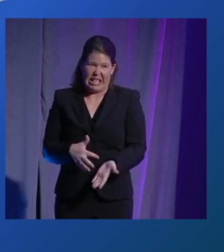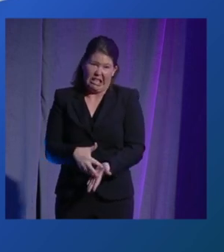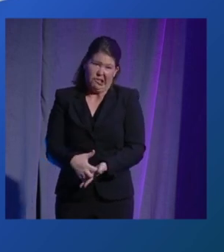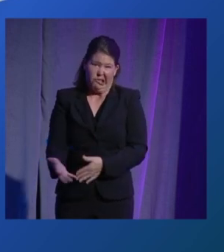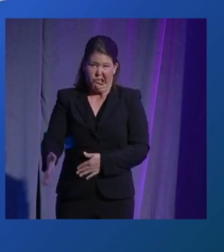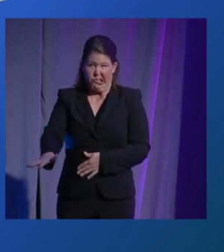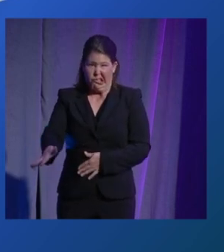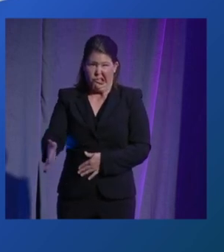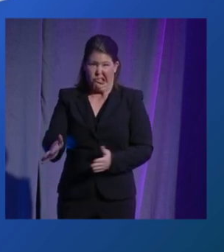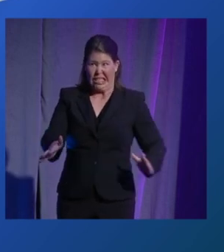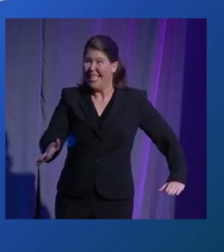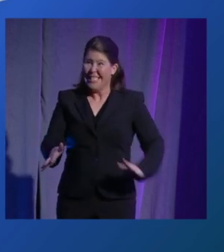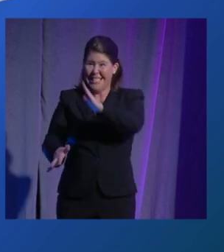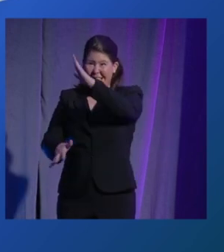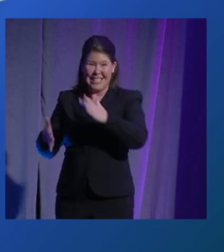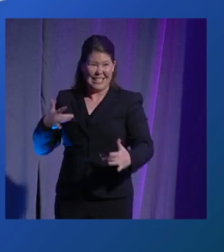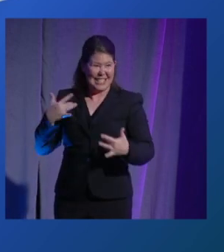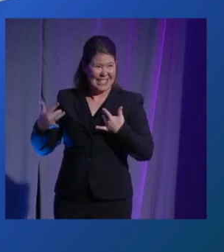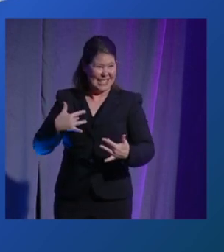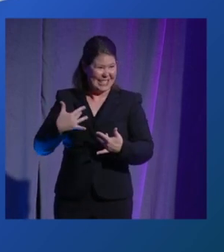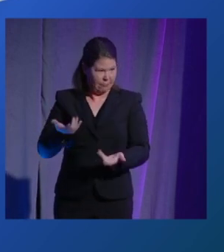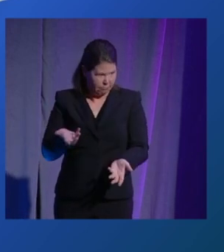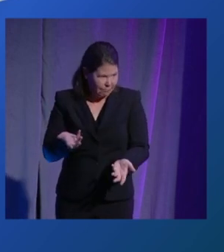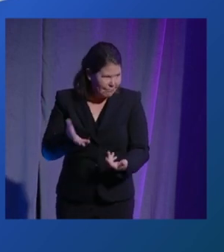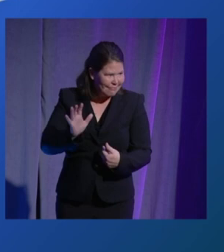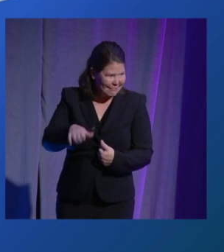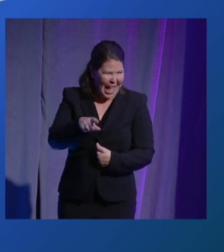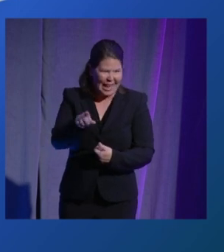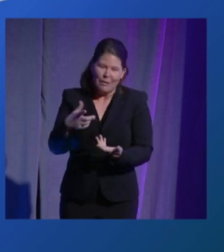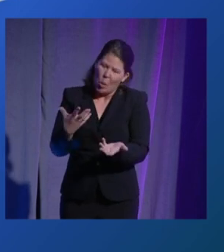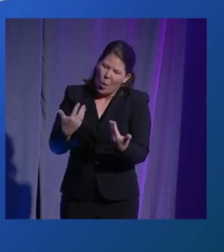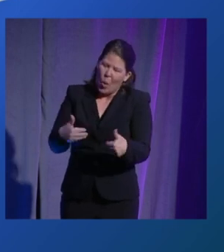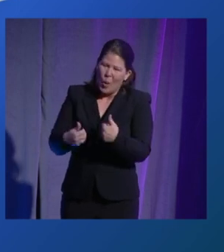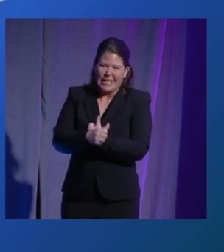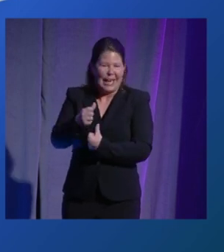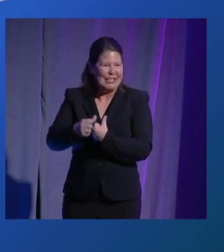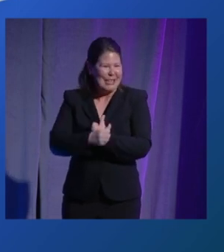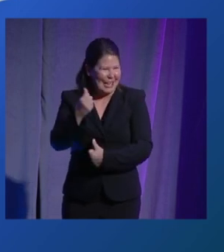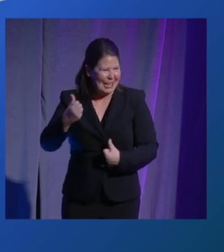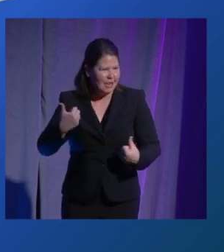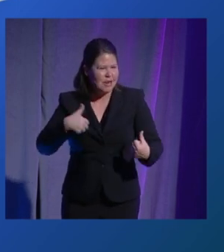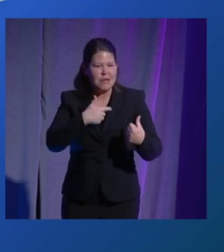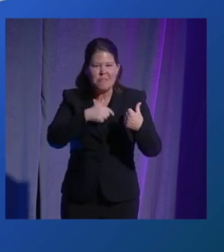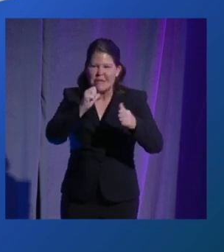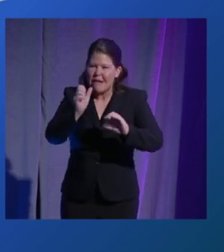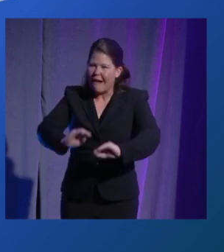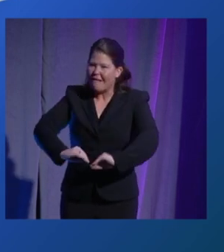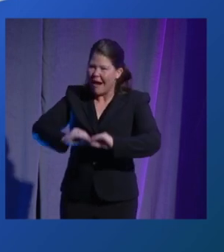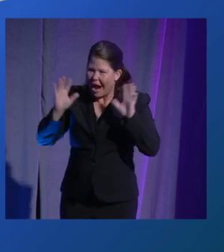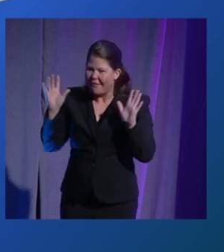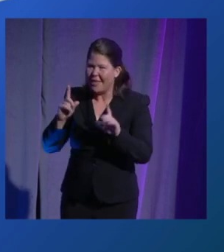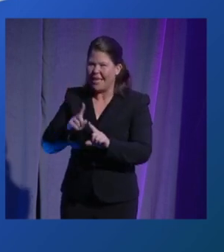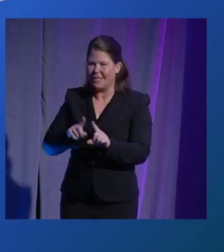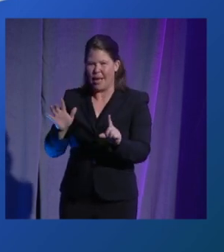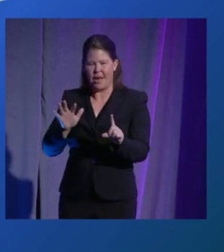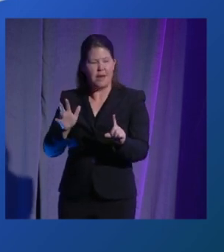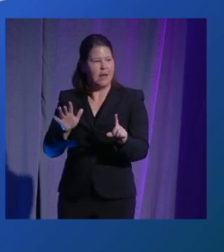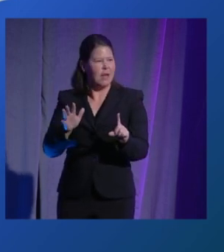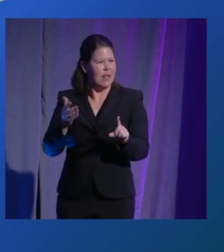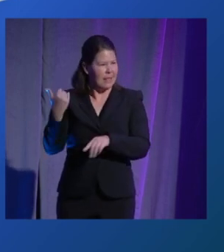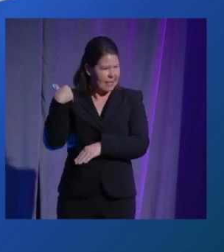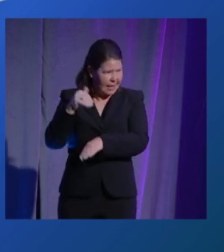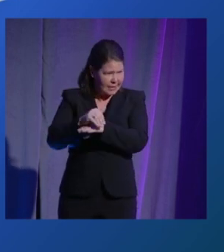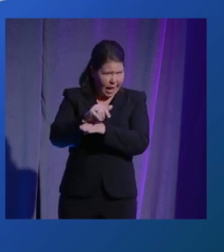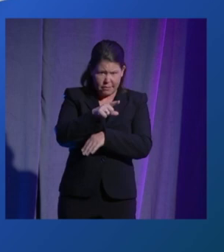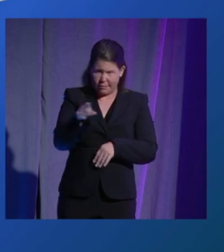semiconductor industry is very inscrutable right we don't we're not obvious and so right now it is I mean last night if some of you watched the